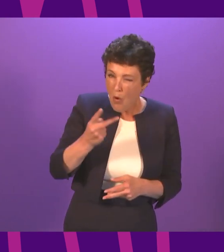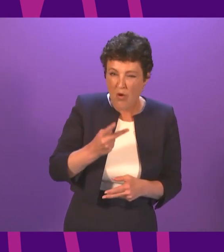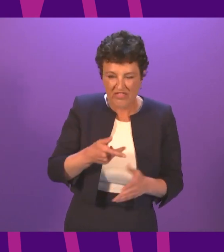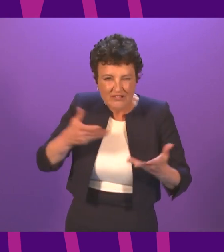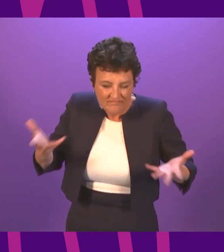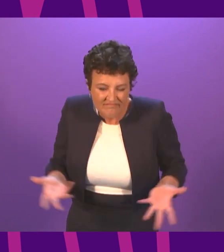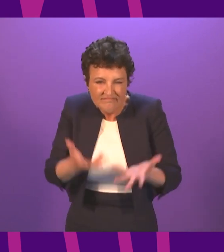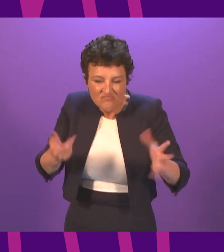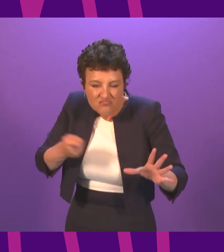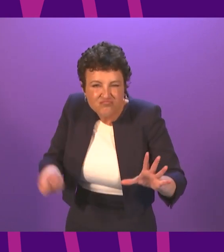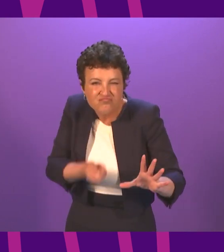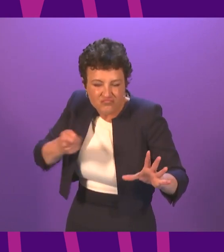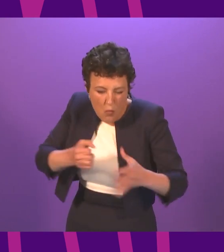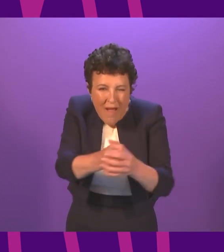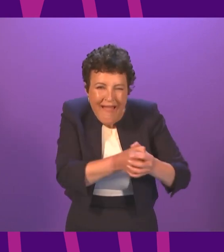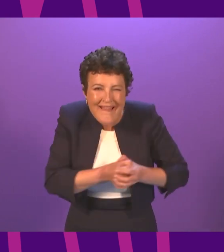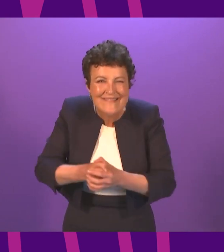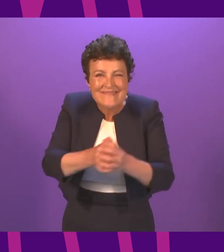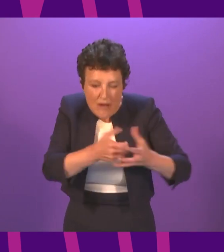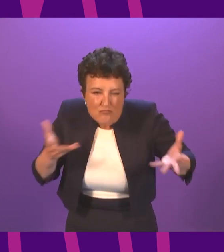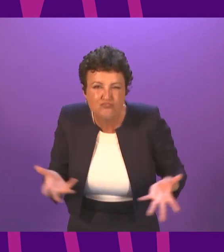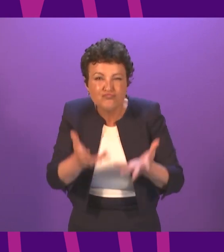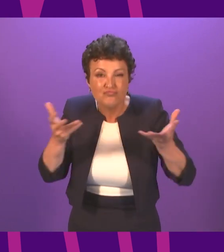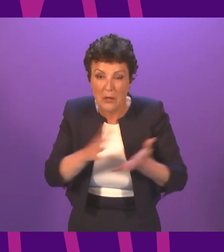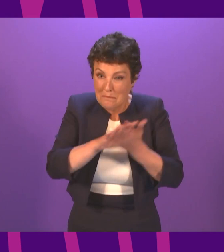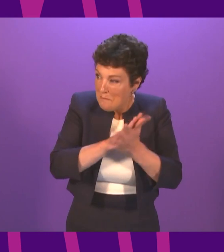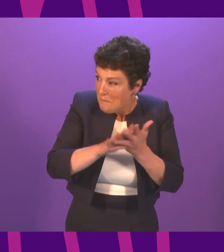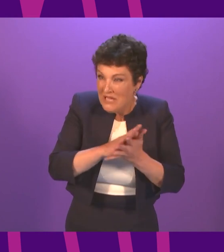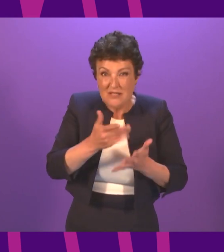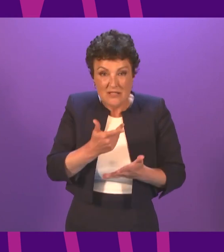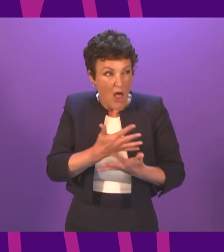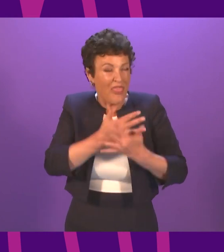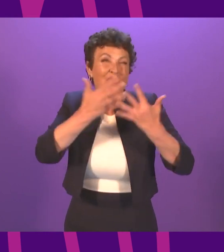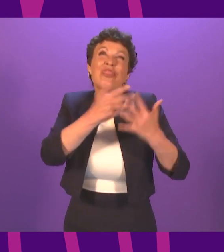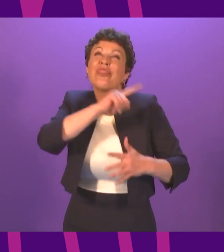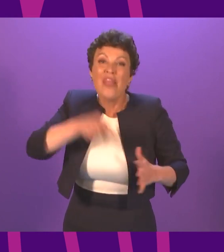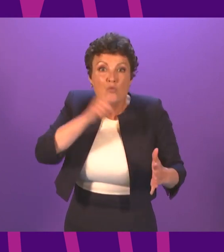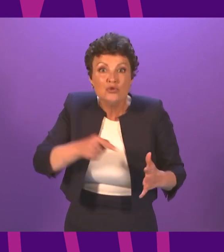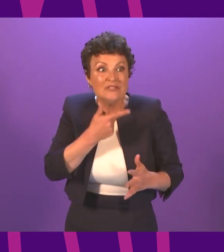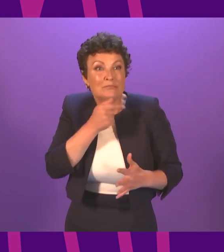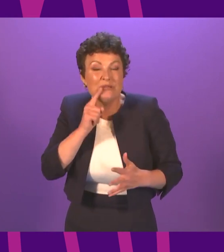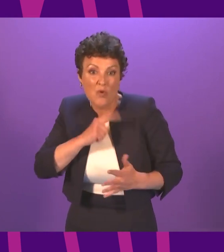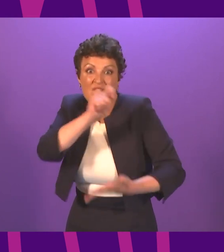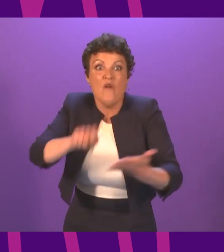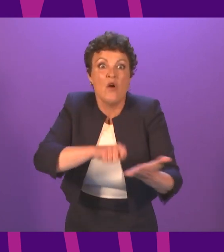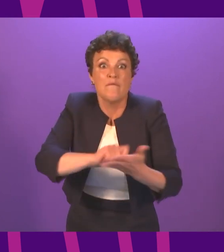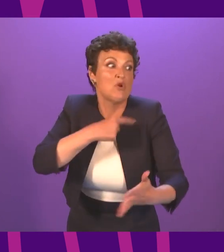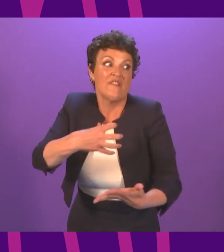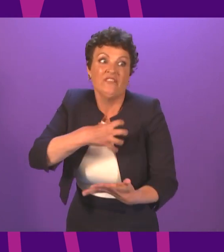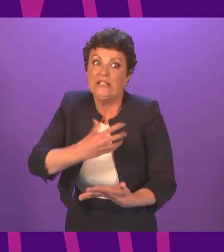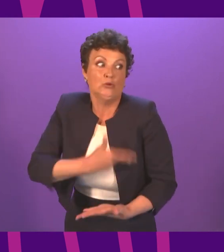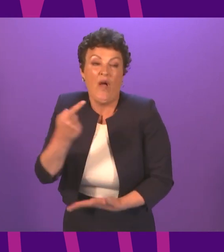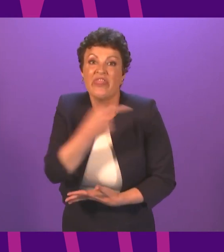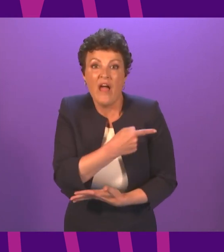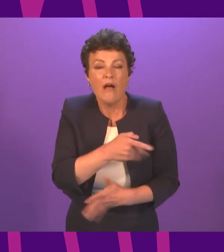the fear. It resulted in thousands of people voting for one extreme for fear of the other. In that race to the